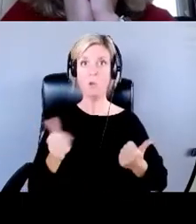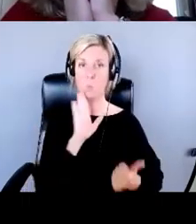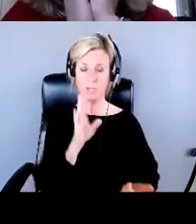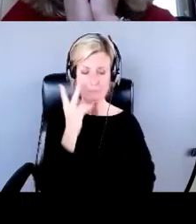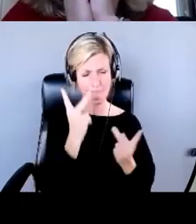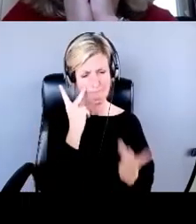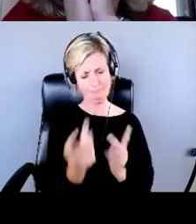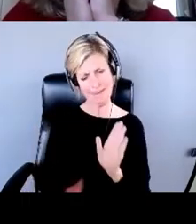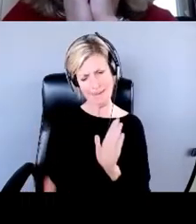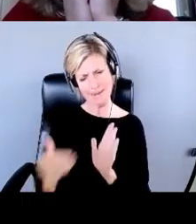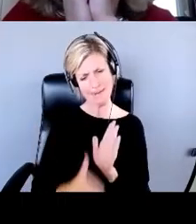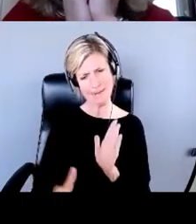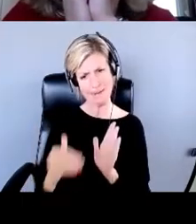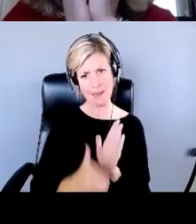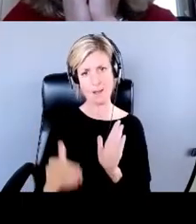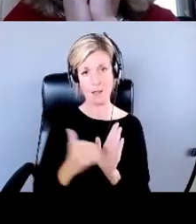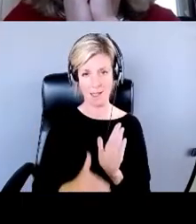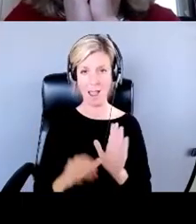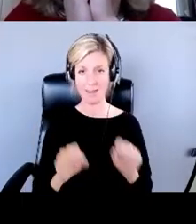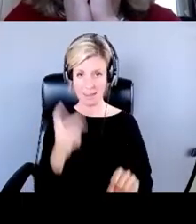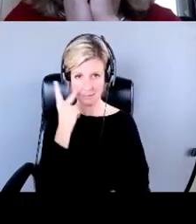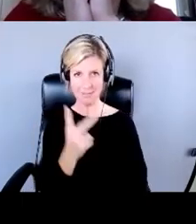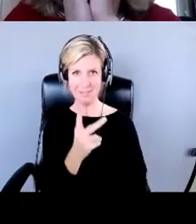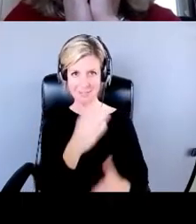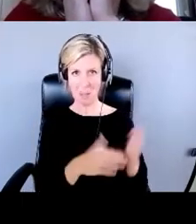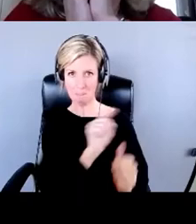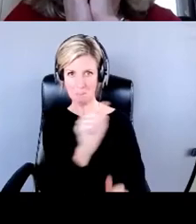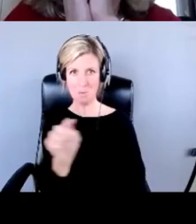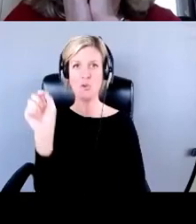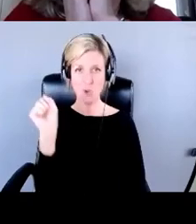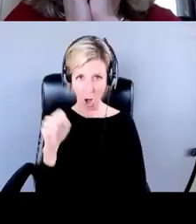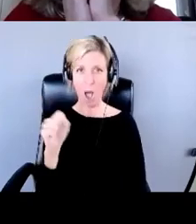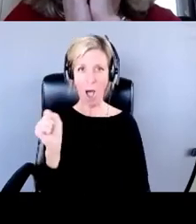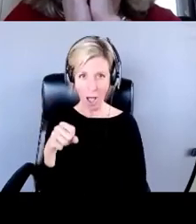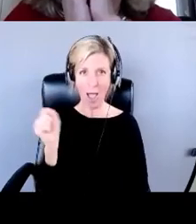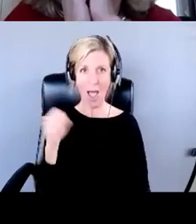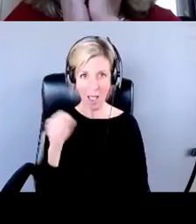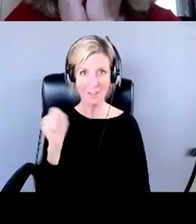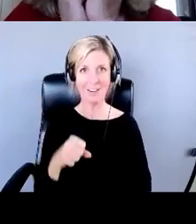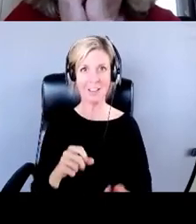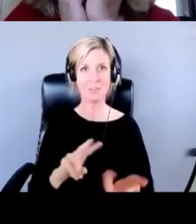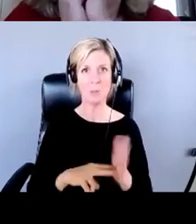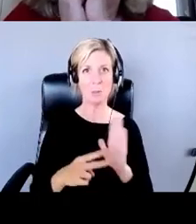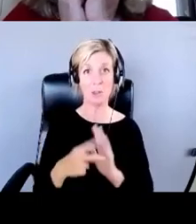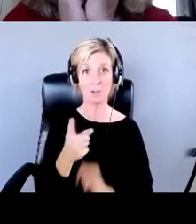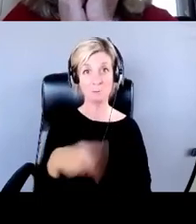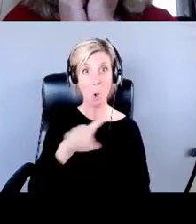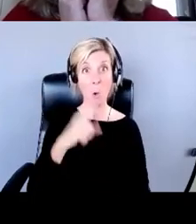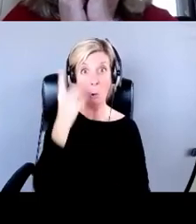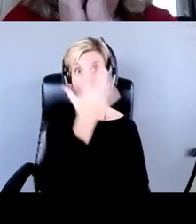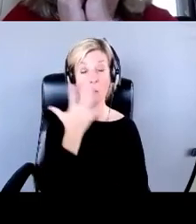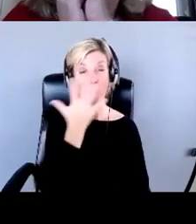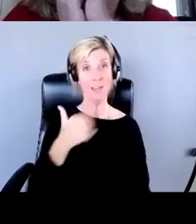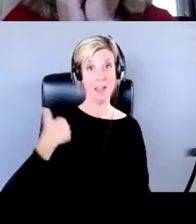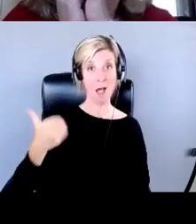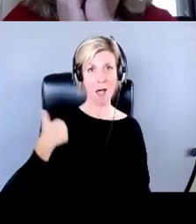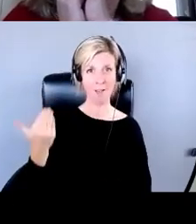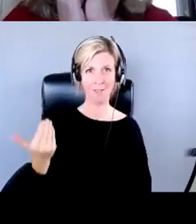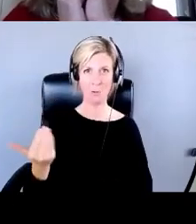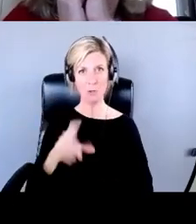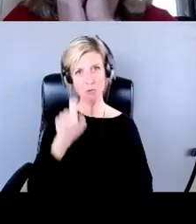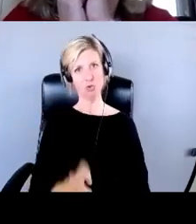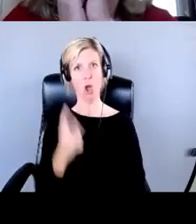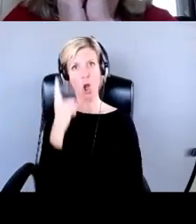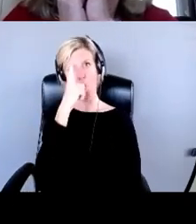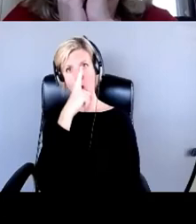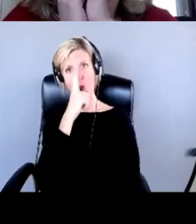of you, some of you are nodding. You don't look your age. Well, how old are you supposed to look? My mother, people tell my